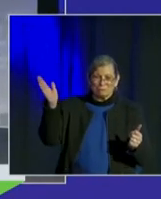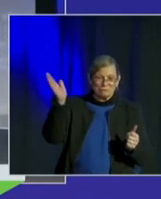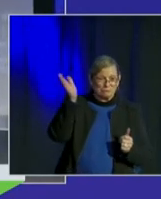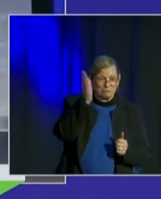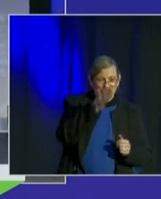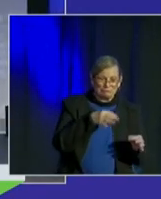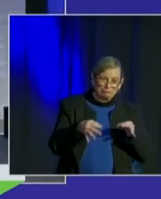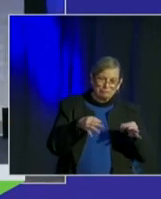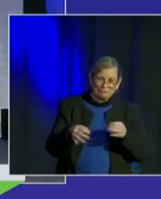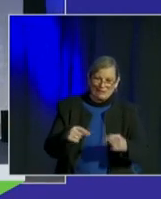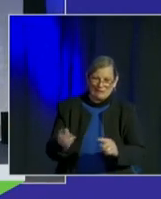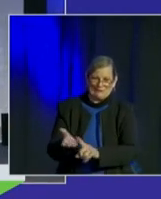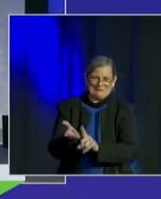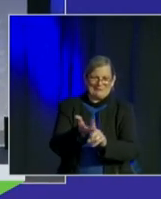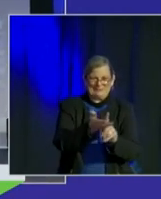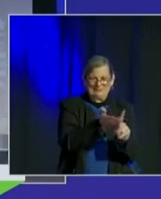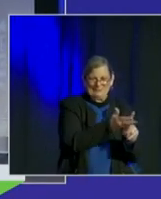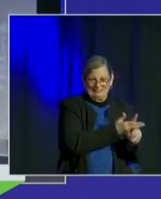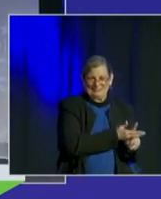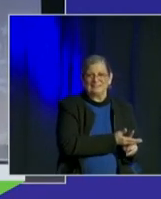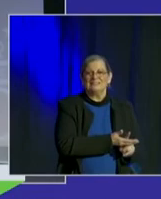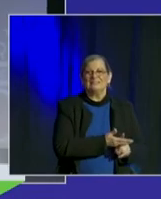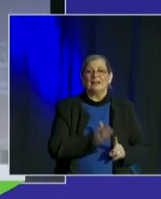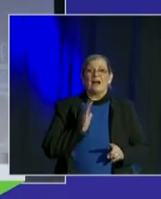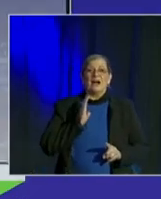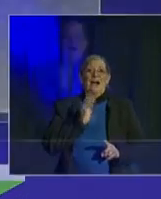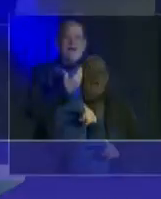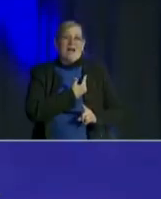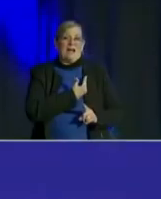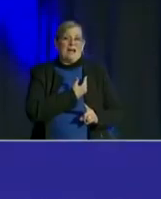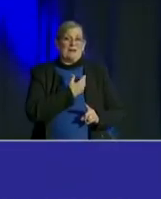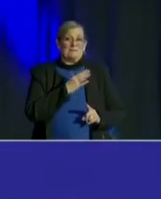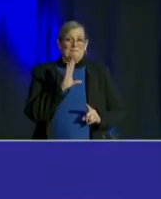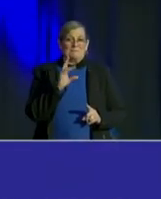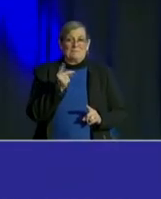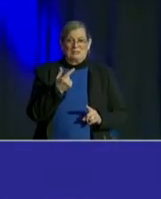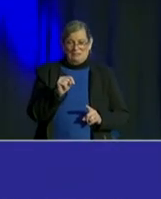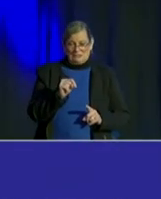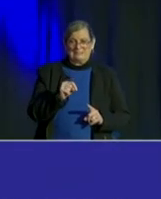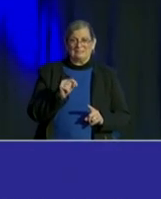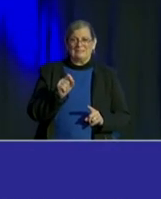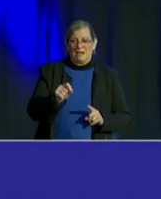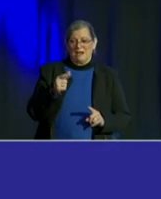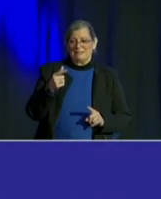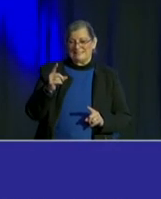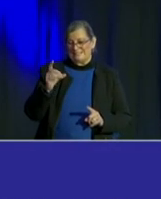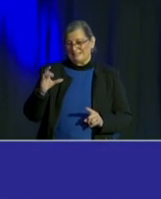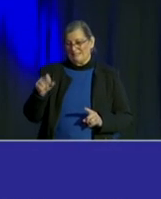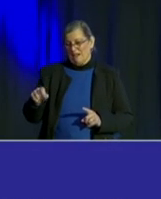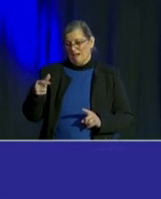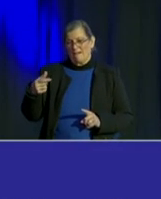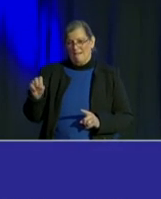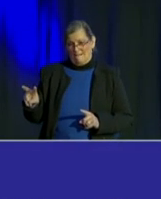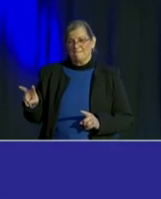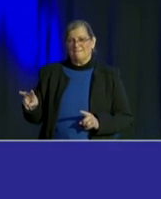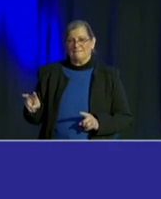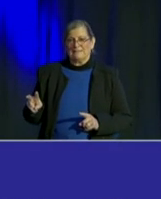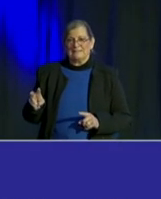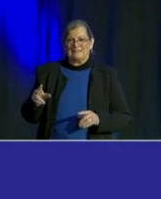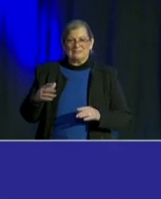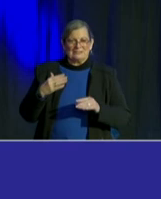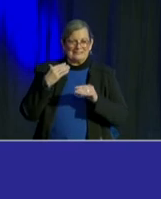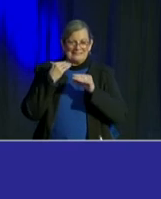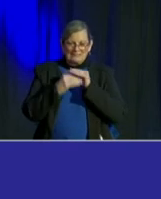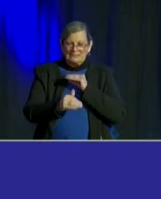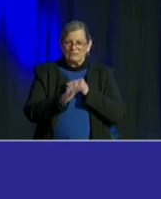budget.dc.gov to continue to fill out and share your priorities. You can also send us your questions to budget@dc.gov, as well as send us